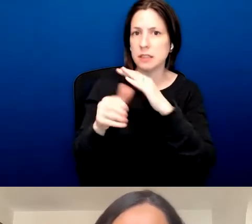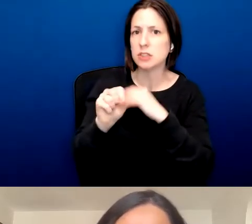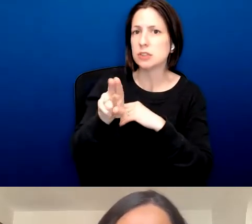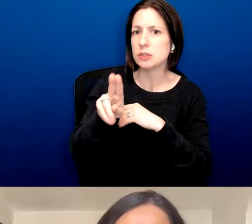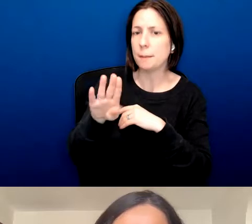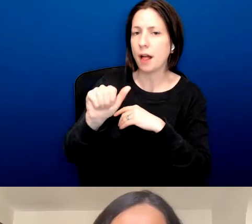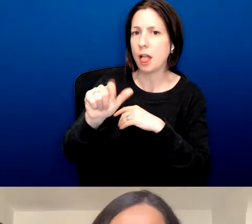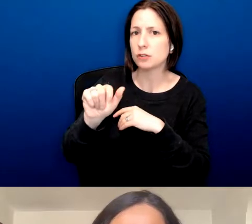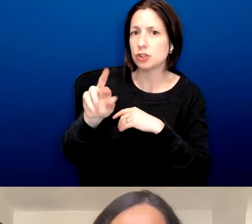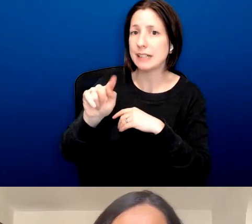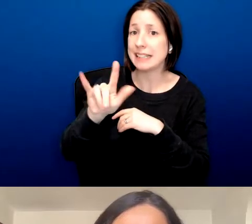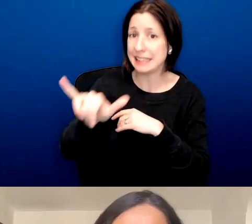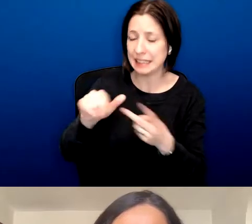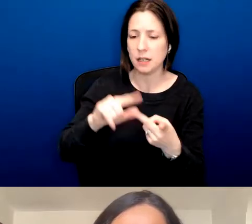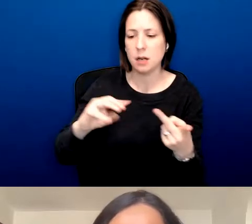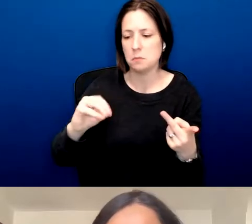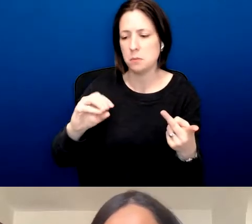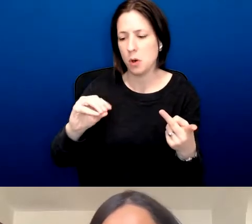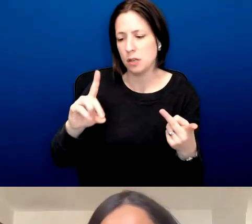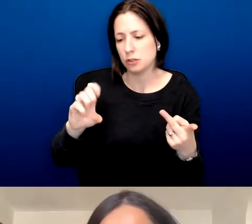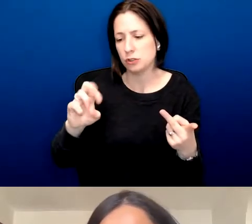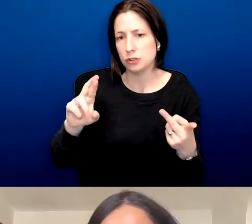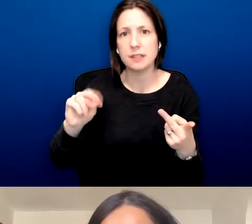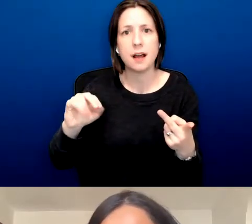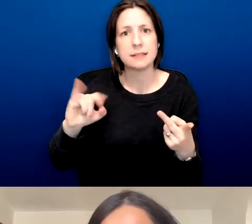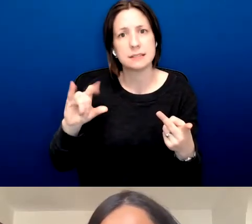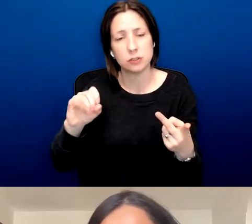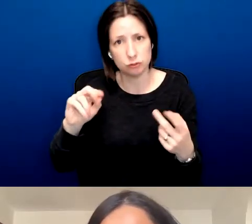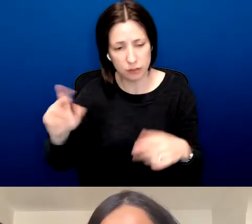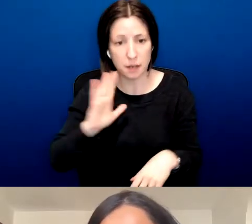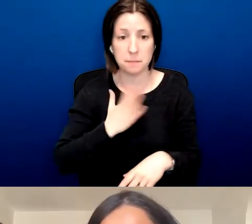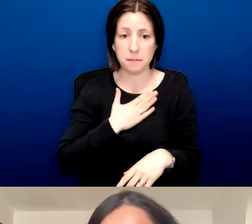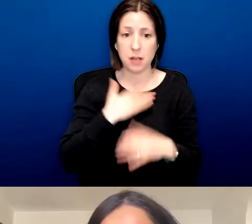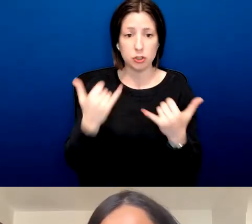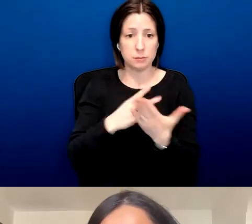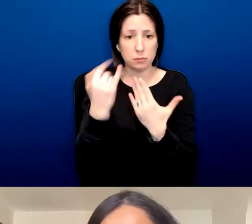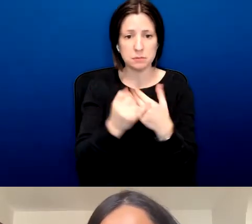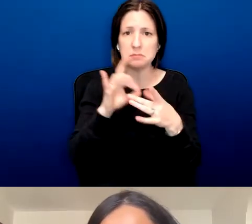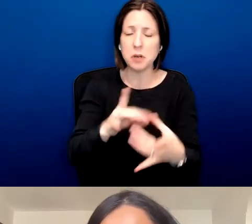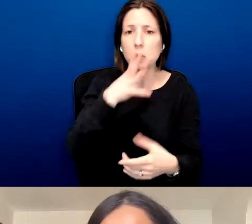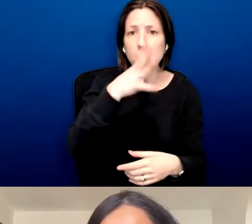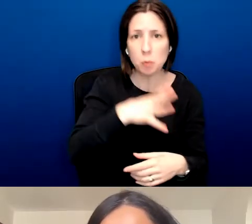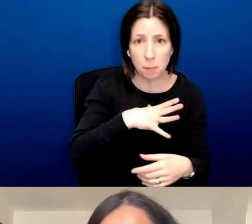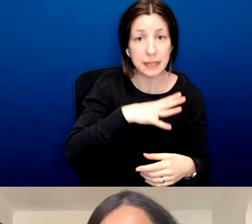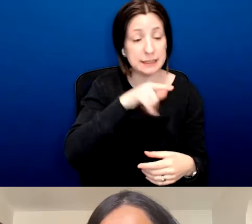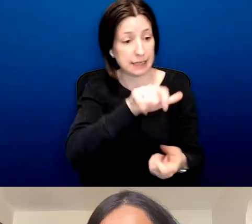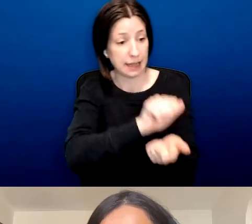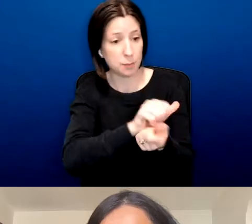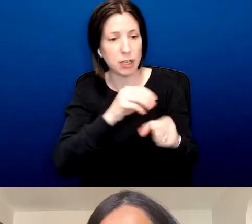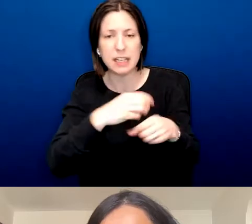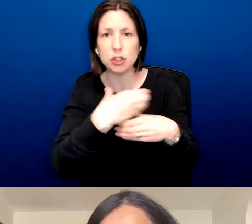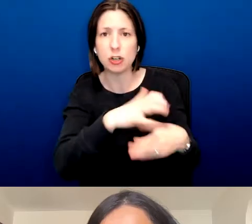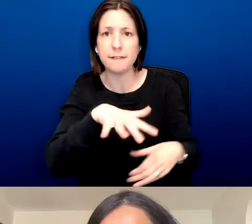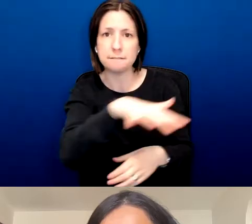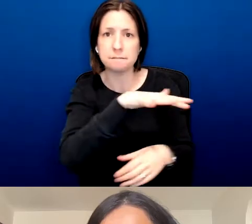My current projects, as was already mentioned, include research on women's labor and craft communities in India